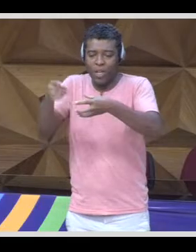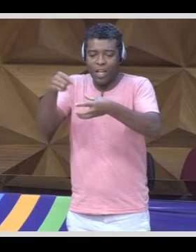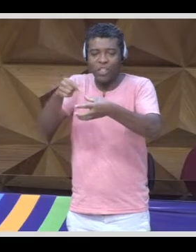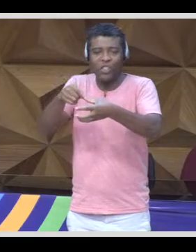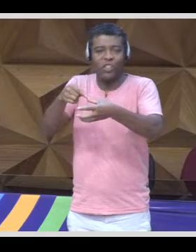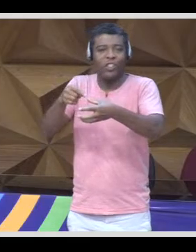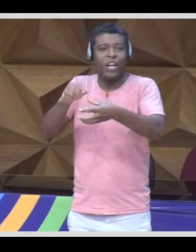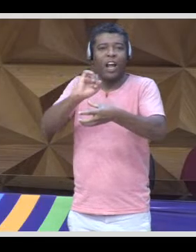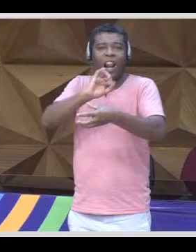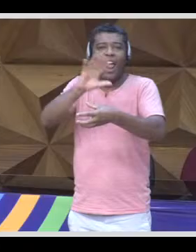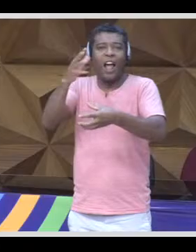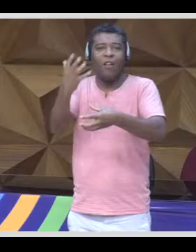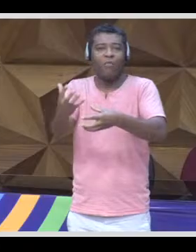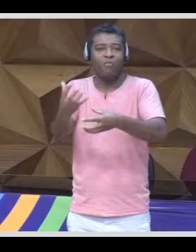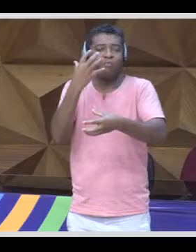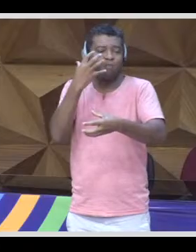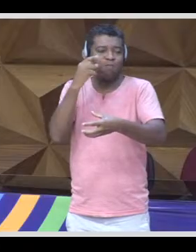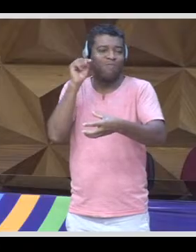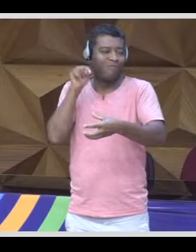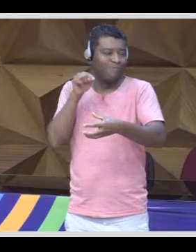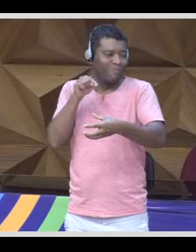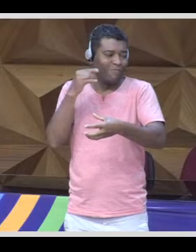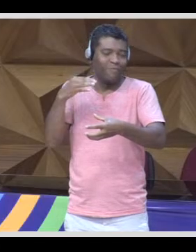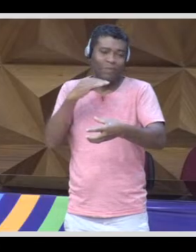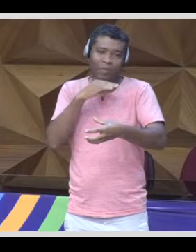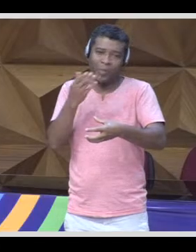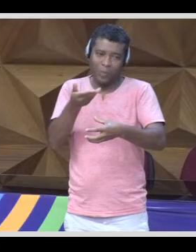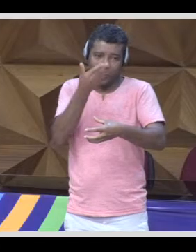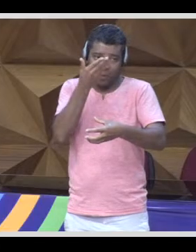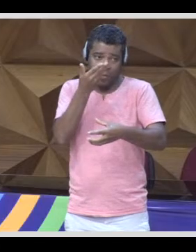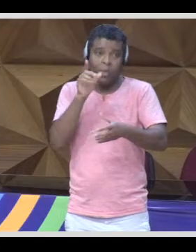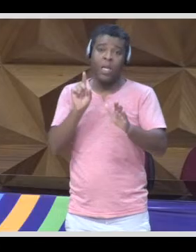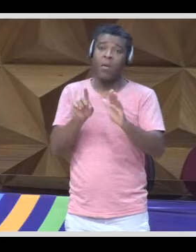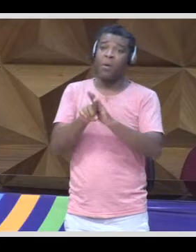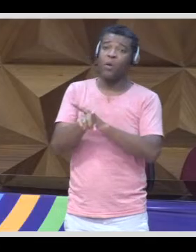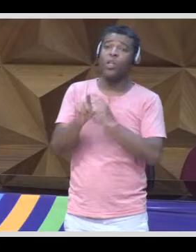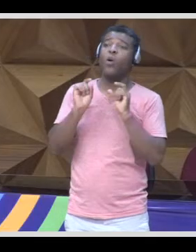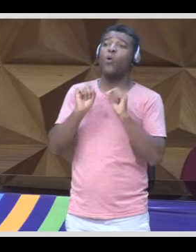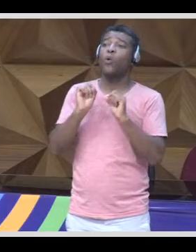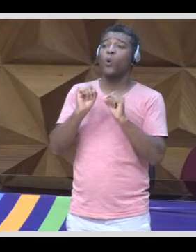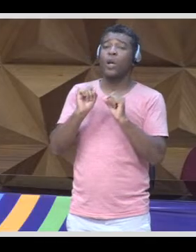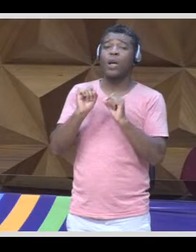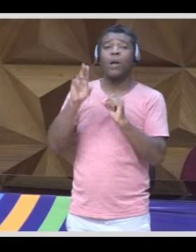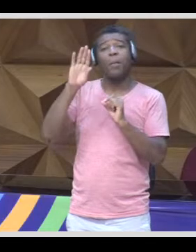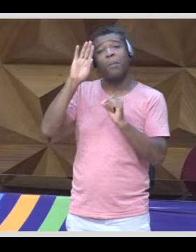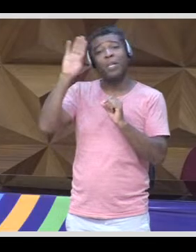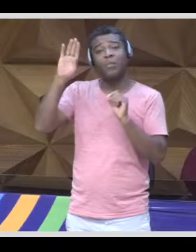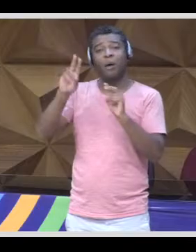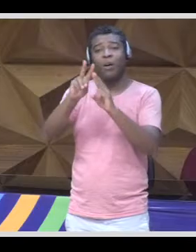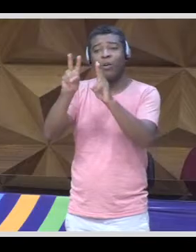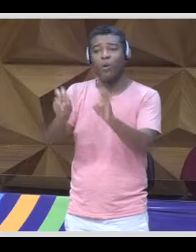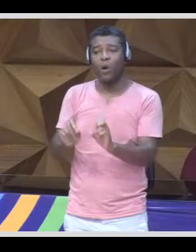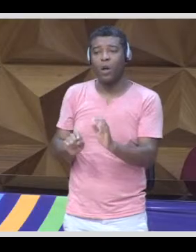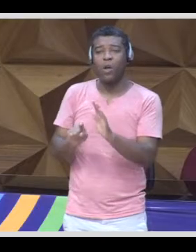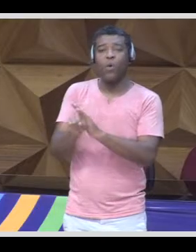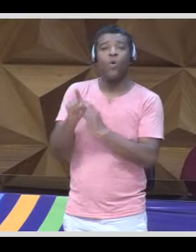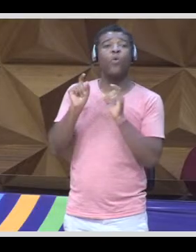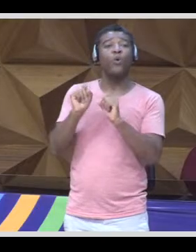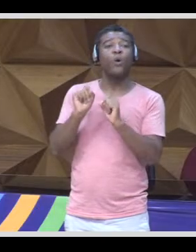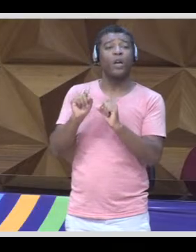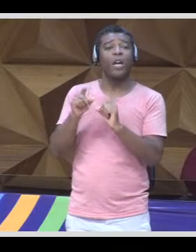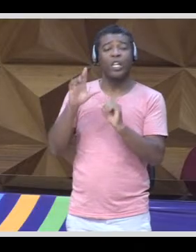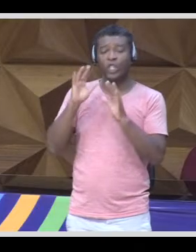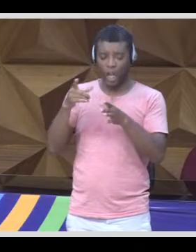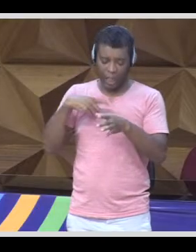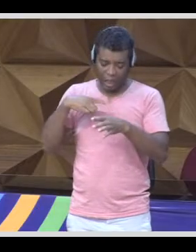then the question is, given that now I have the community, the backbone and the communities, where in this network